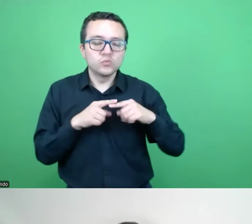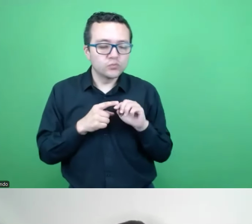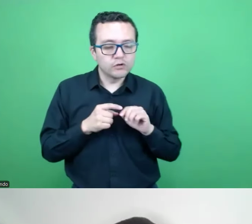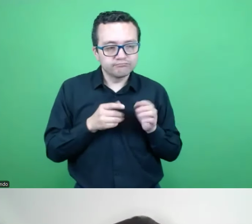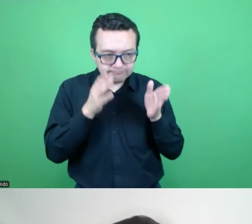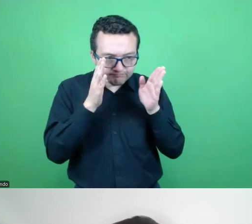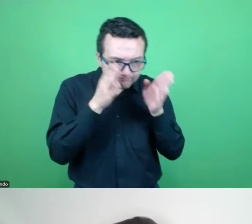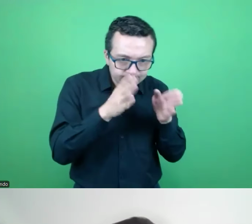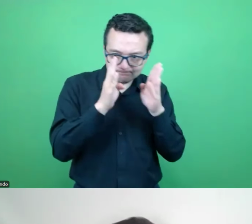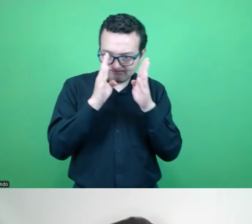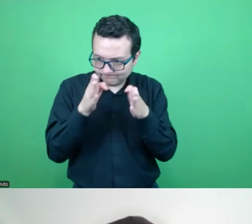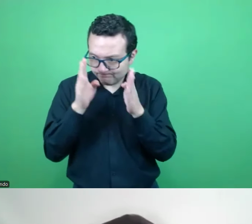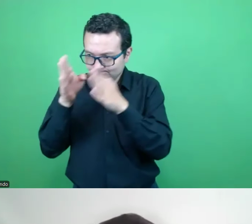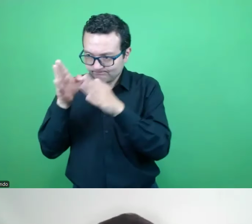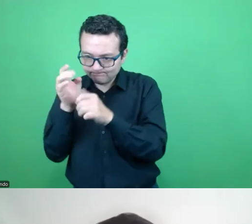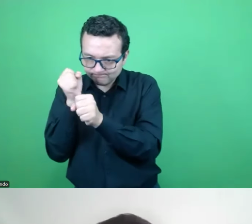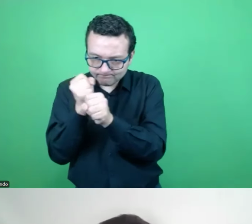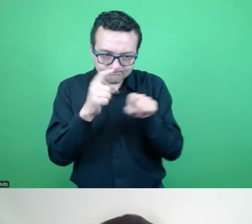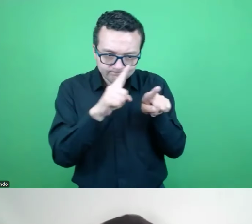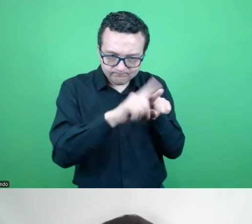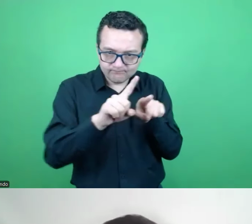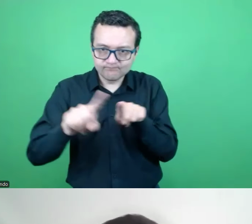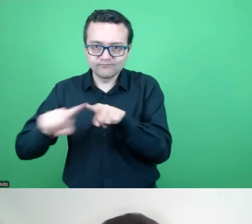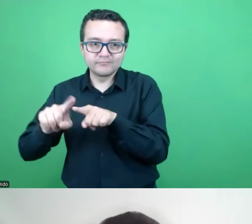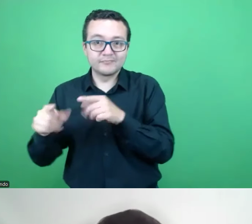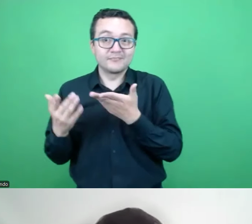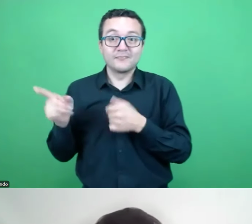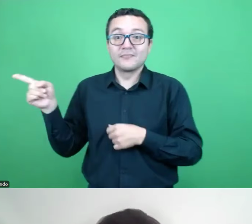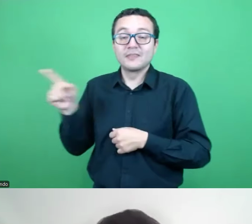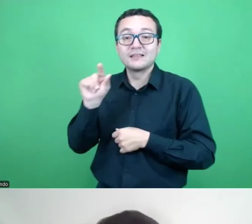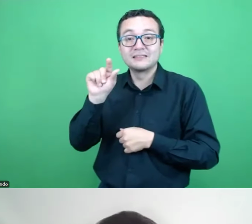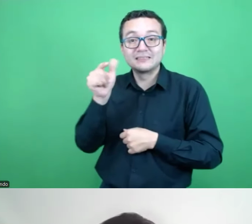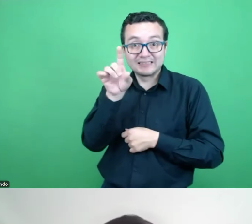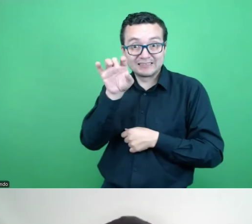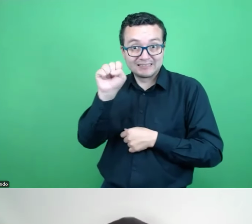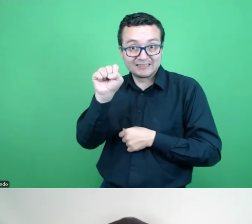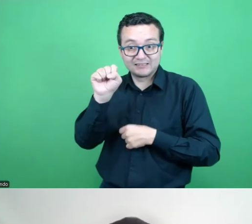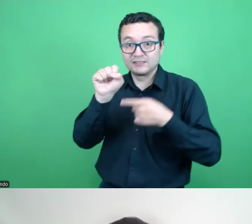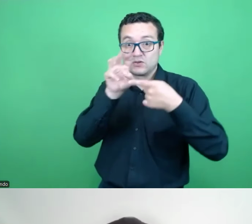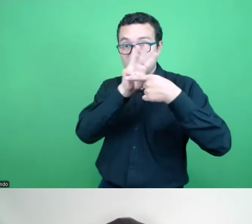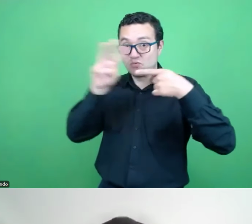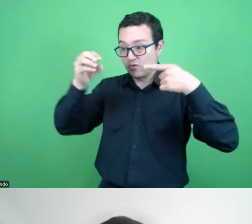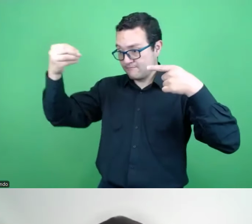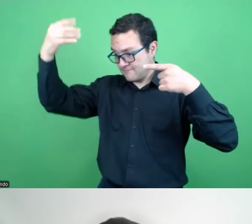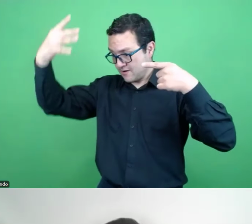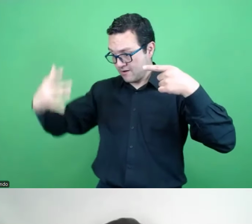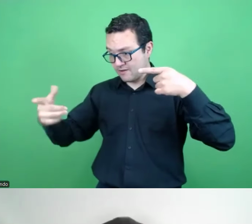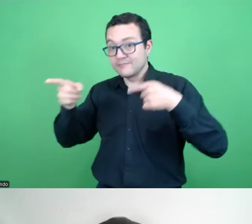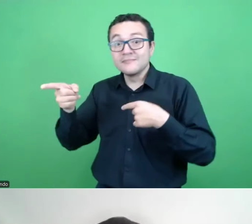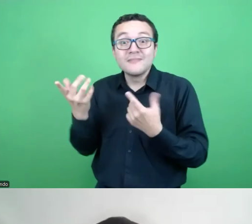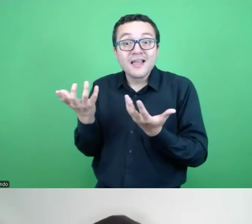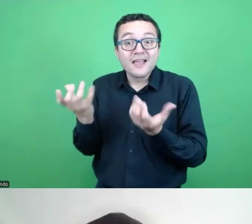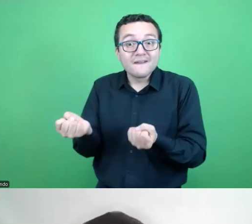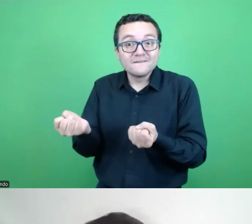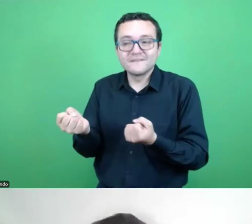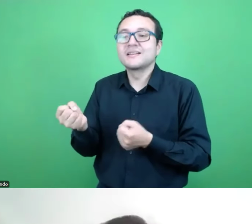section. We have a very comprehensive advocacy toolkit that outlines key messages when you want to talk